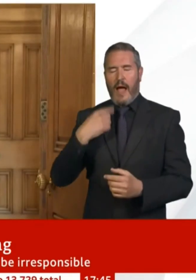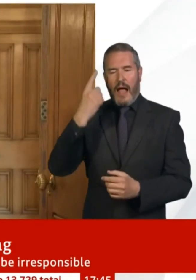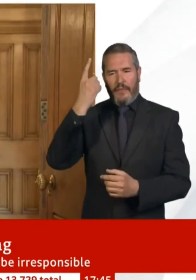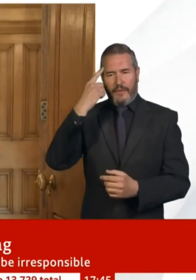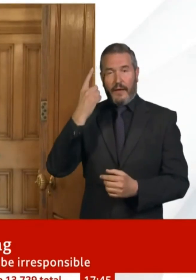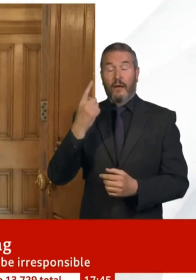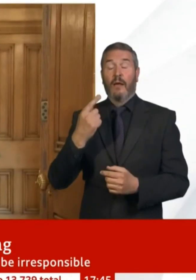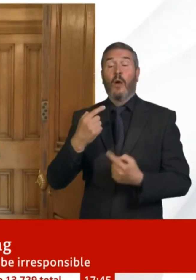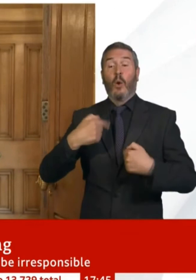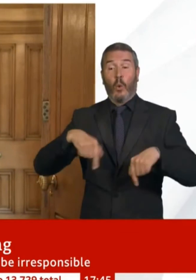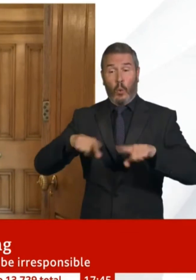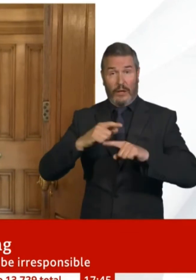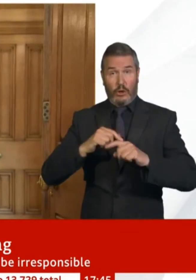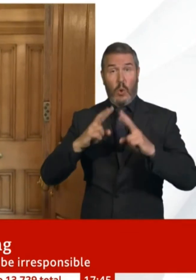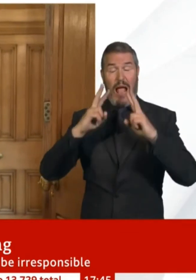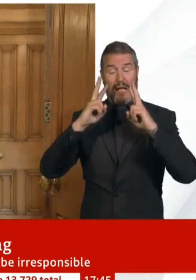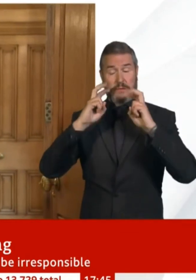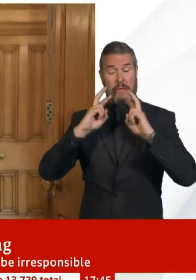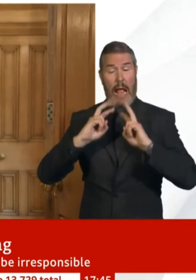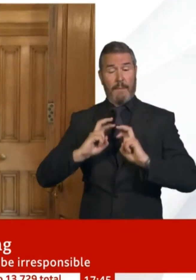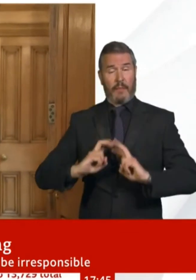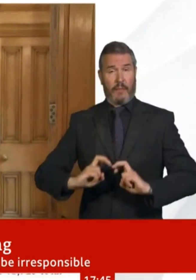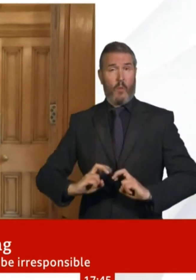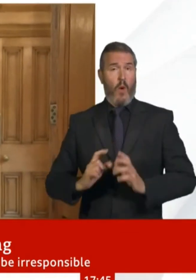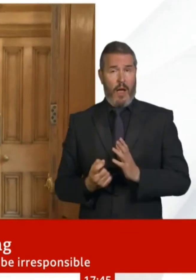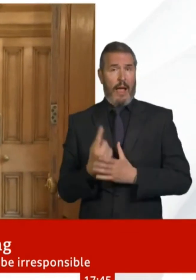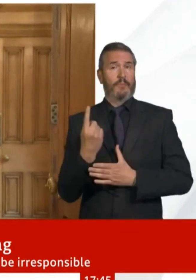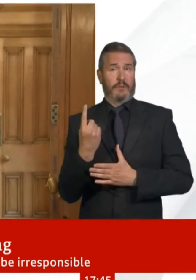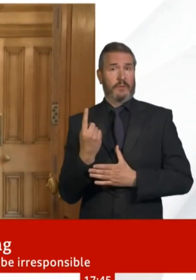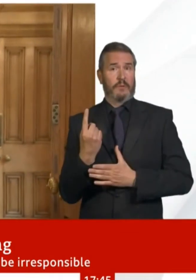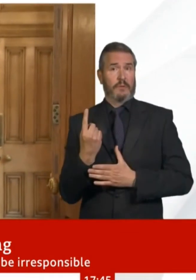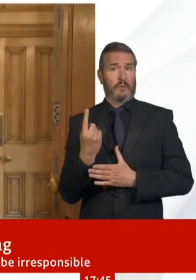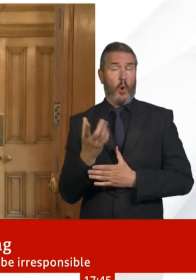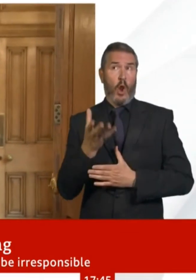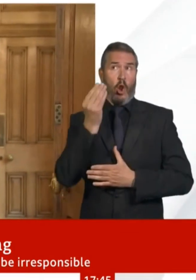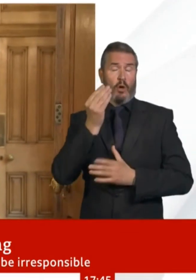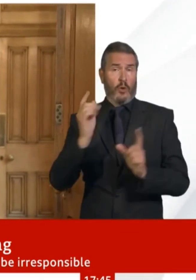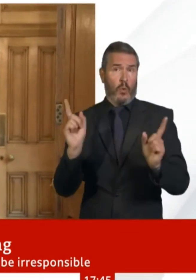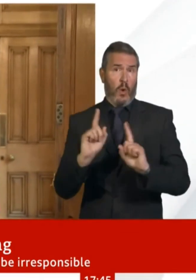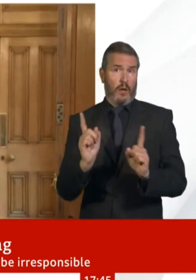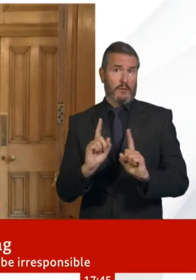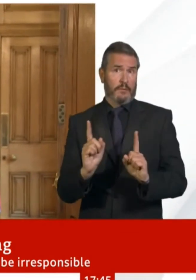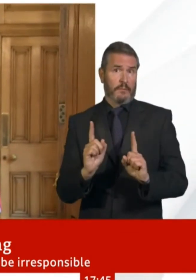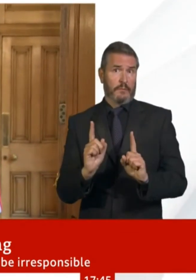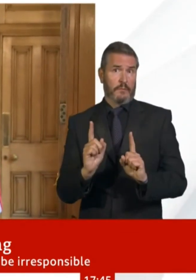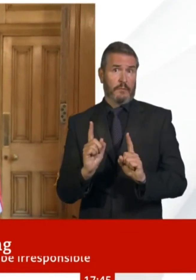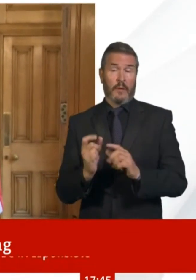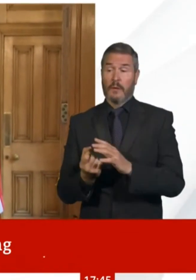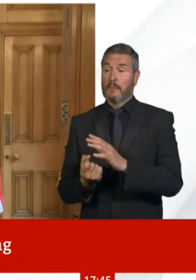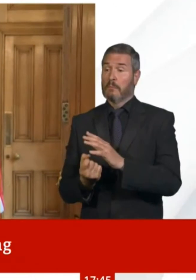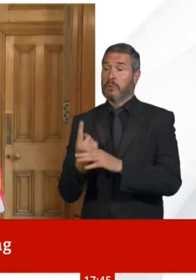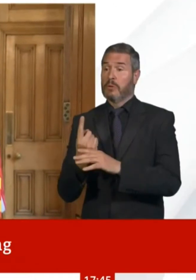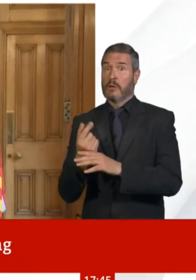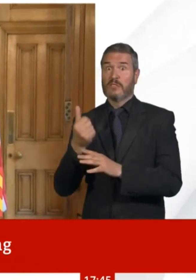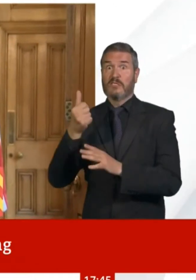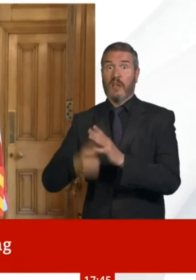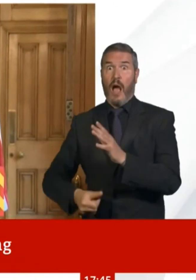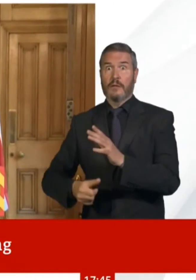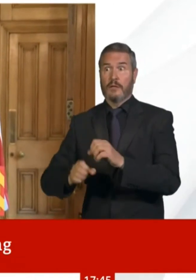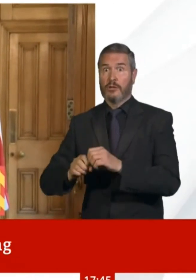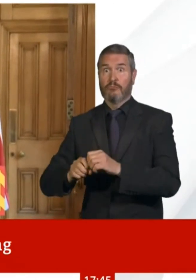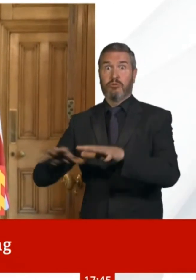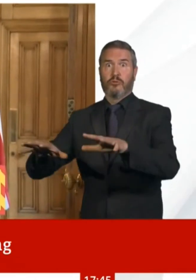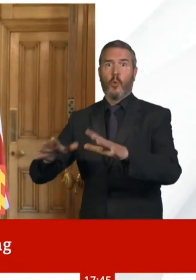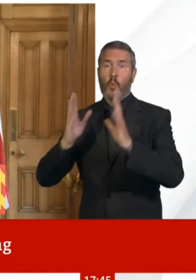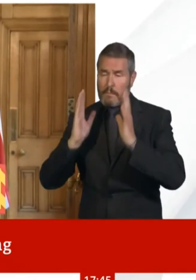deep dive after the event review of the lessons, including of the outbreak of the virus, and I don't think we can flinch from